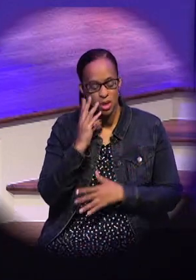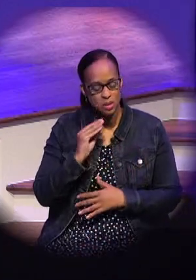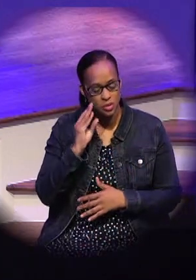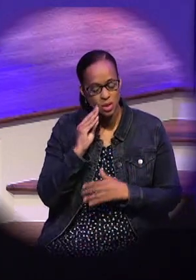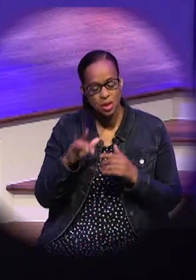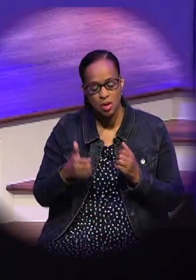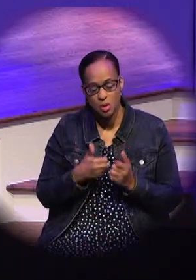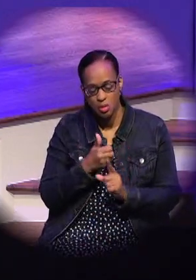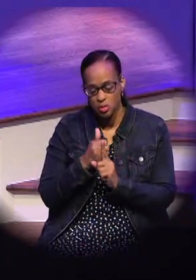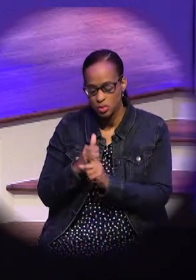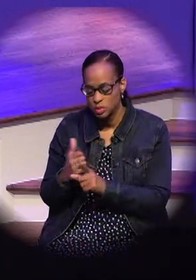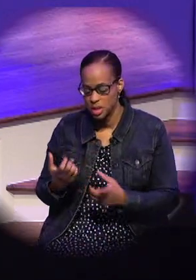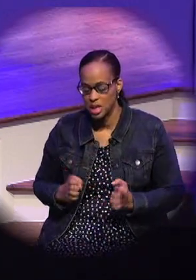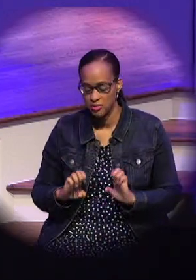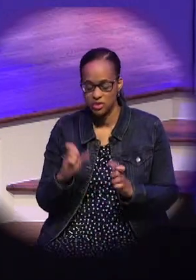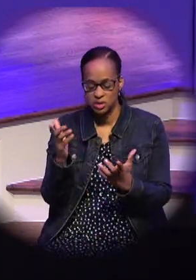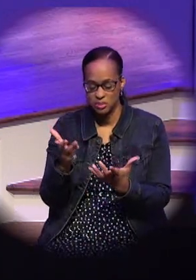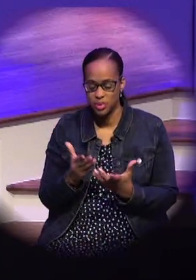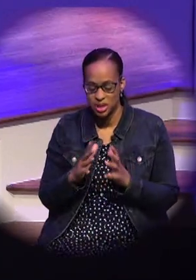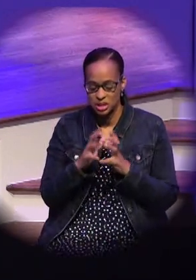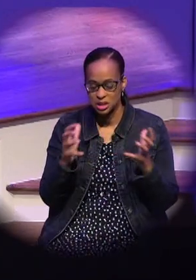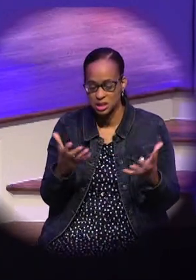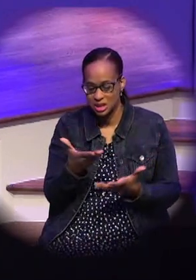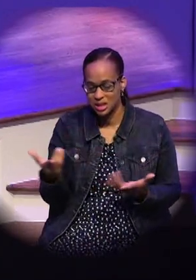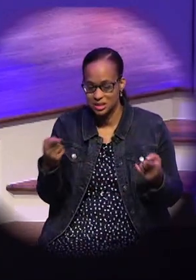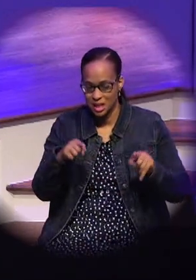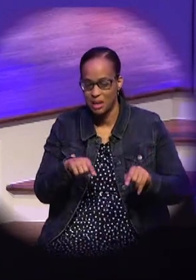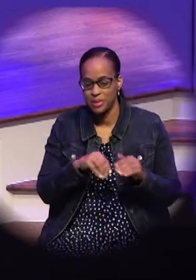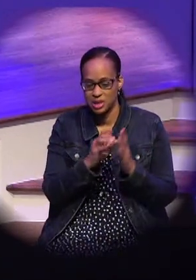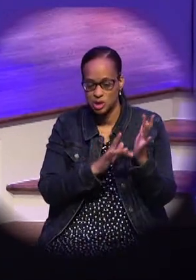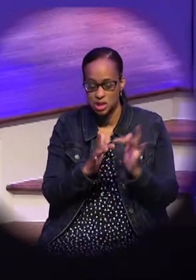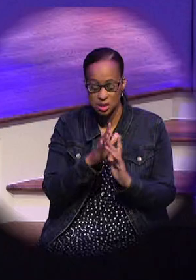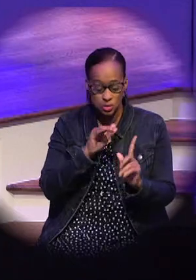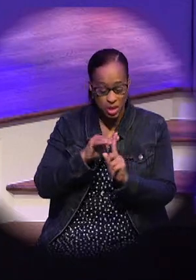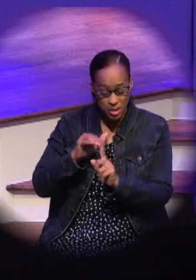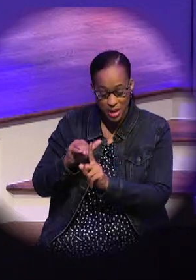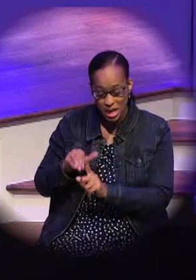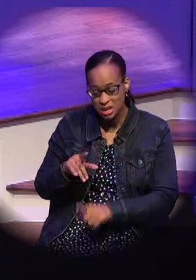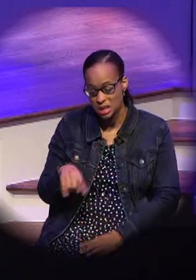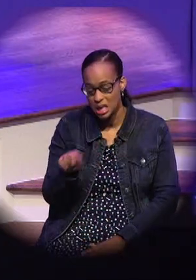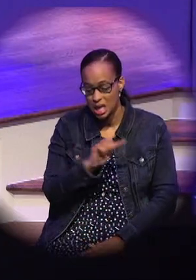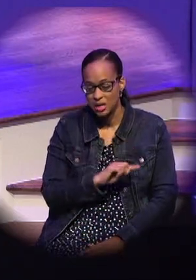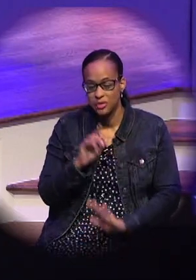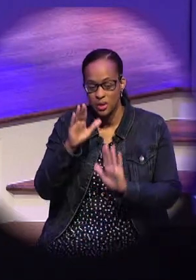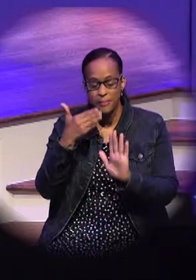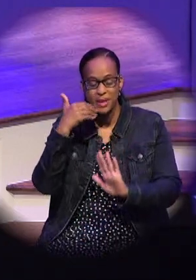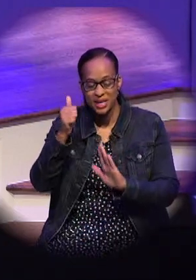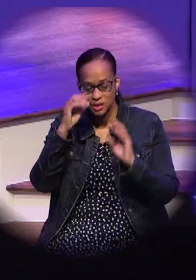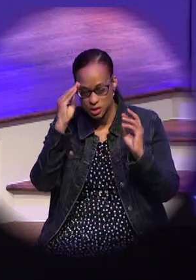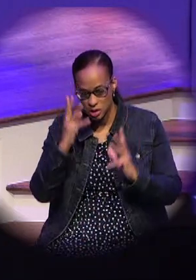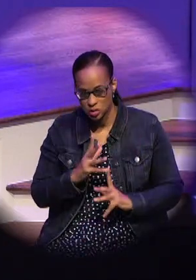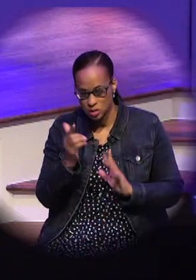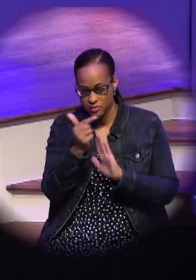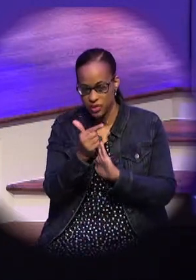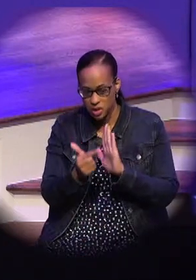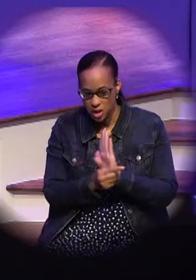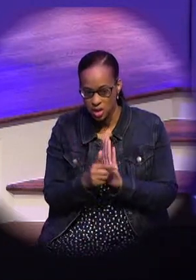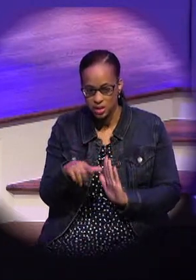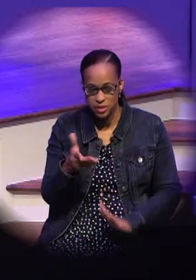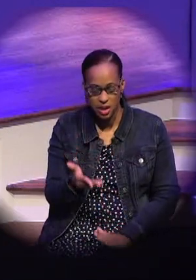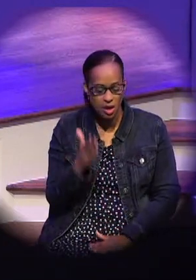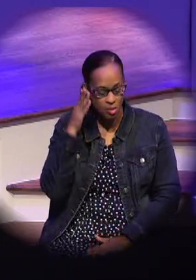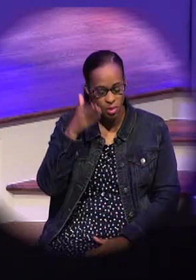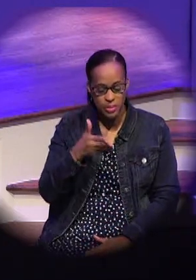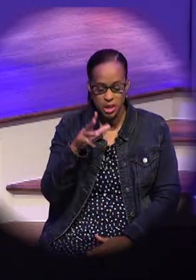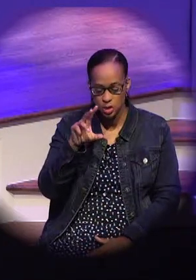efforts they could bring such things about. And Jesus reminds even the greatest teachers of the law, there will be